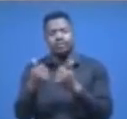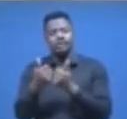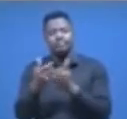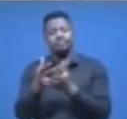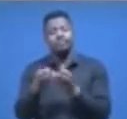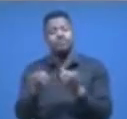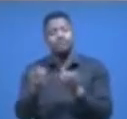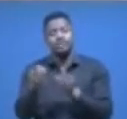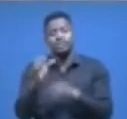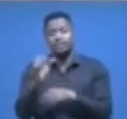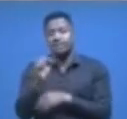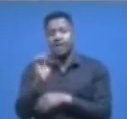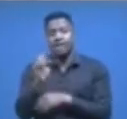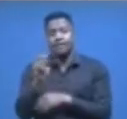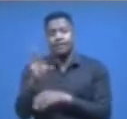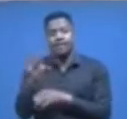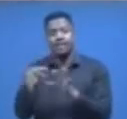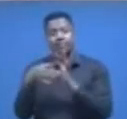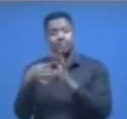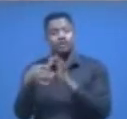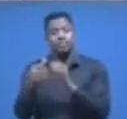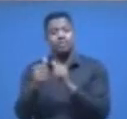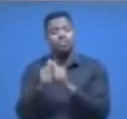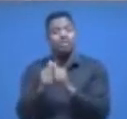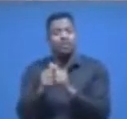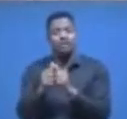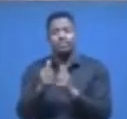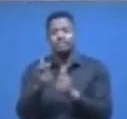The scheme is in affiliation with the